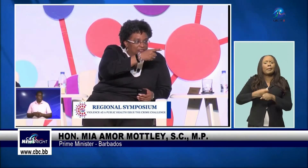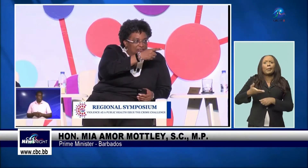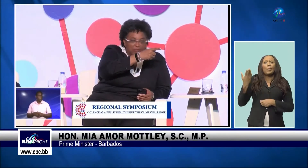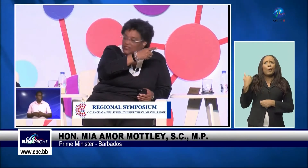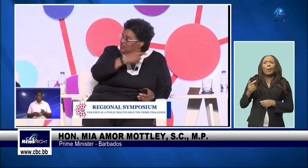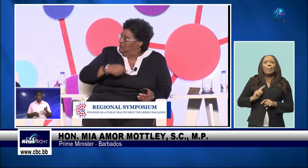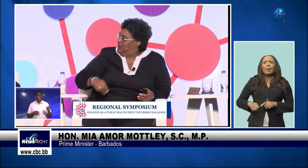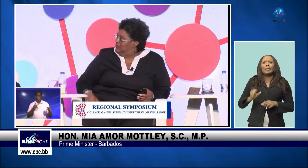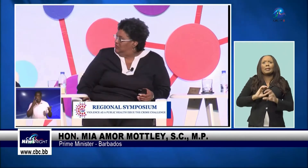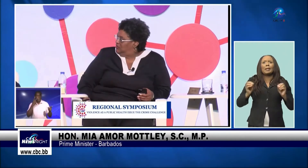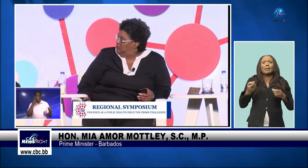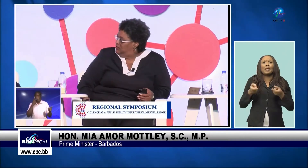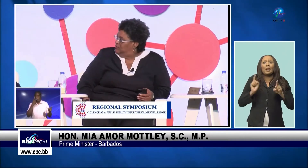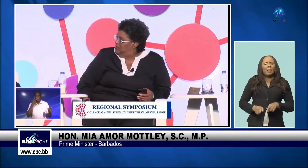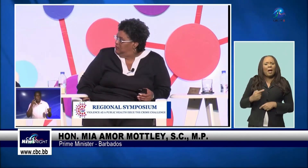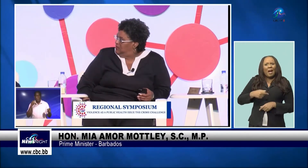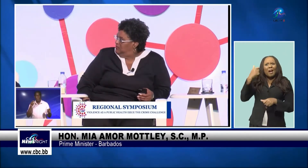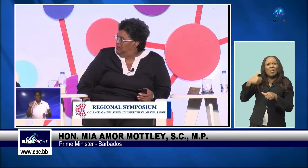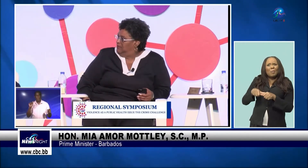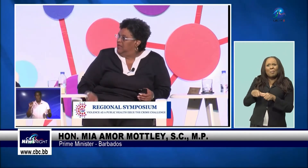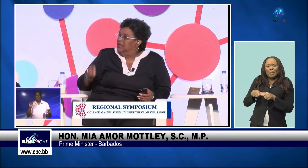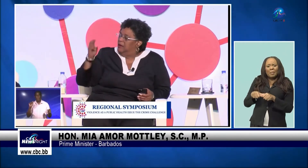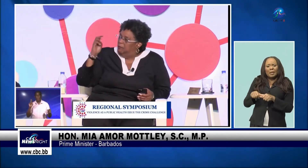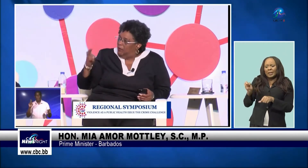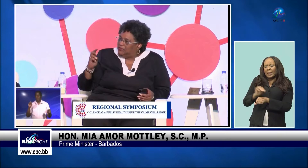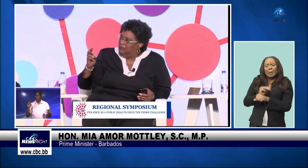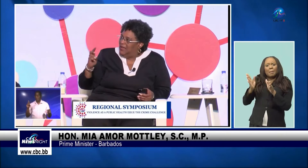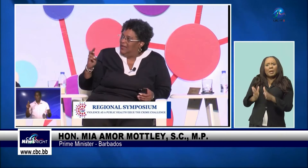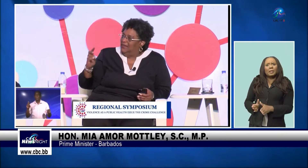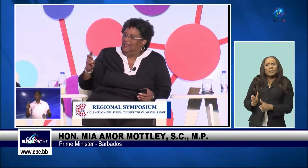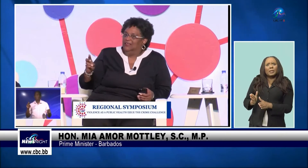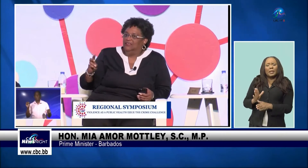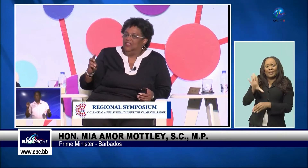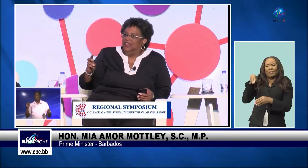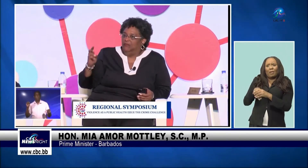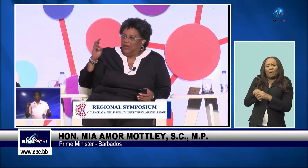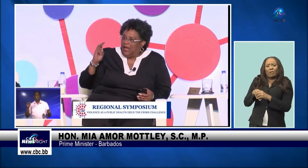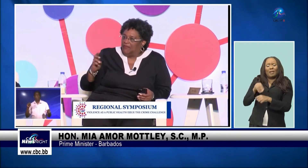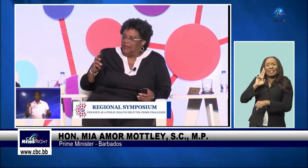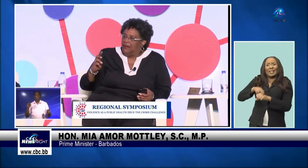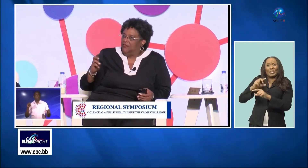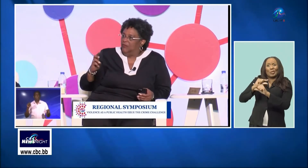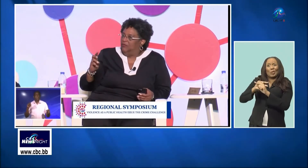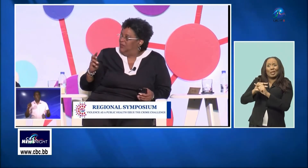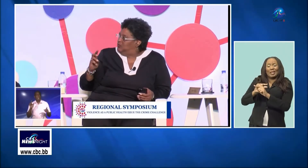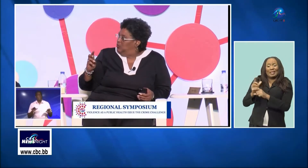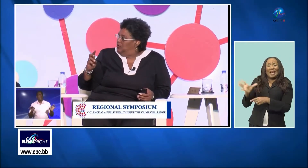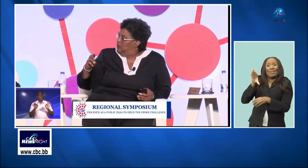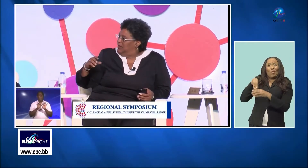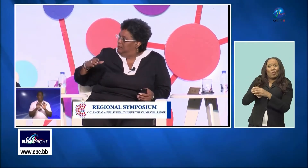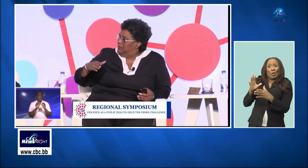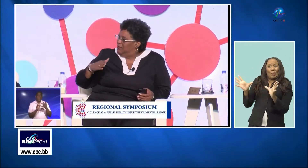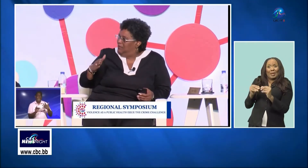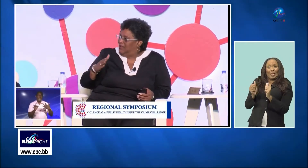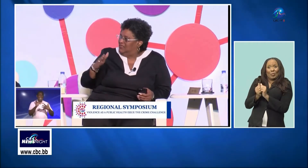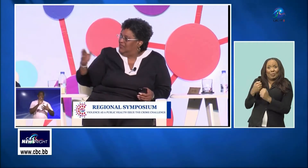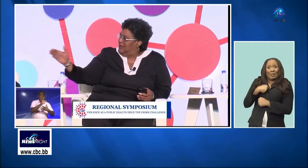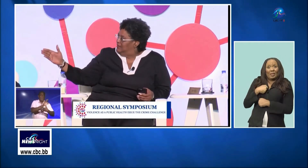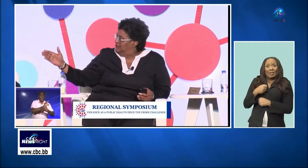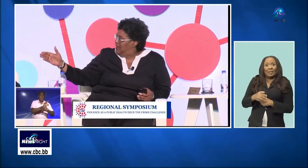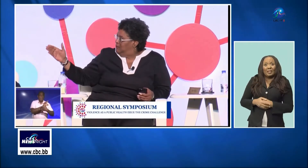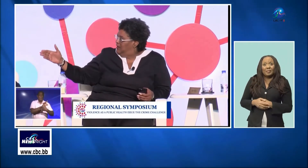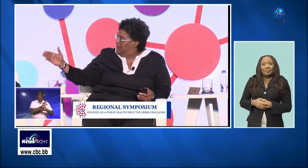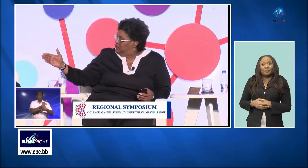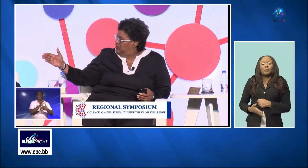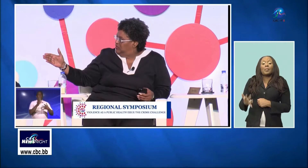he was in his Ministers of National Security meeting with me. Bottom line is, if we have a Caricom Arrest Warrant, we can bypass the